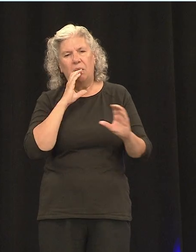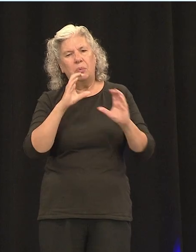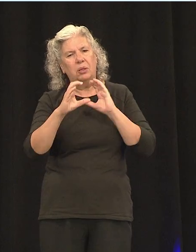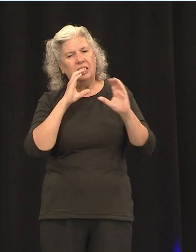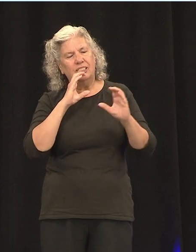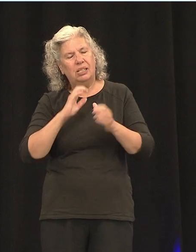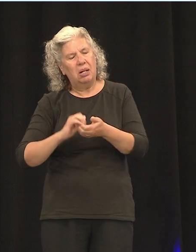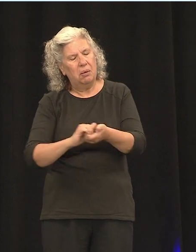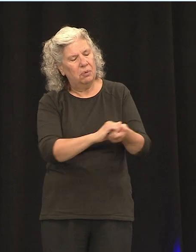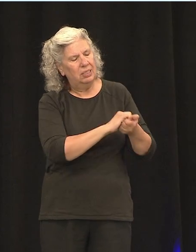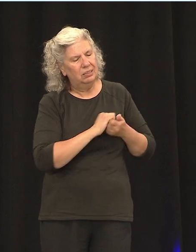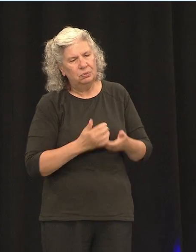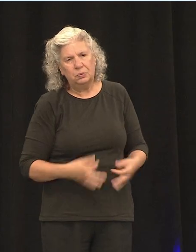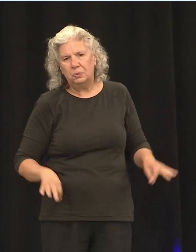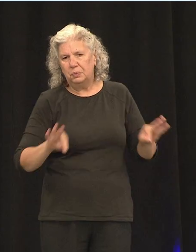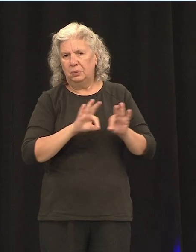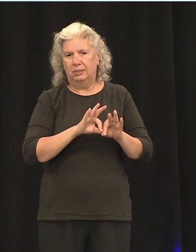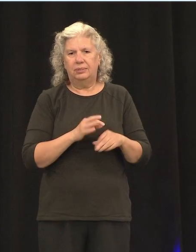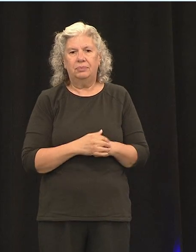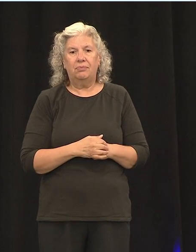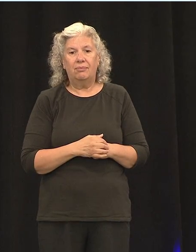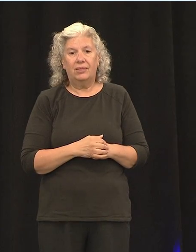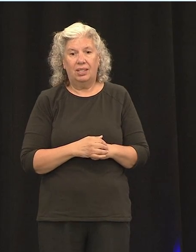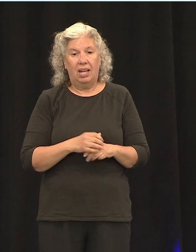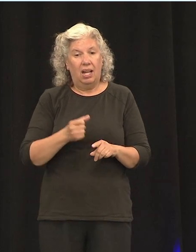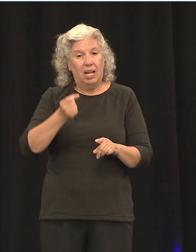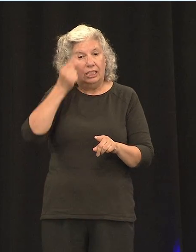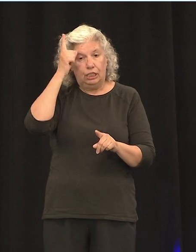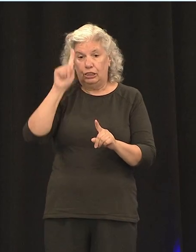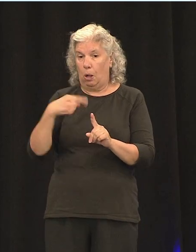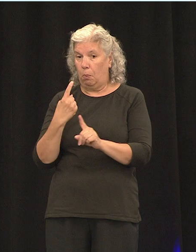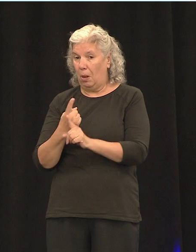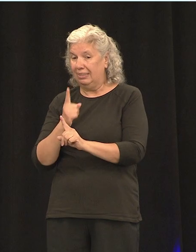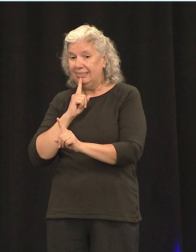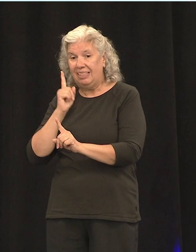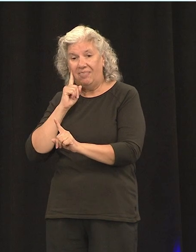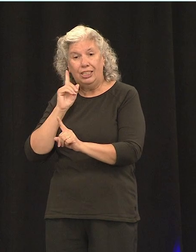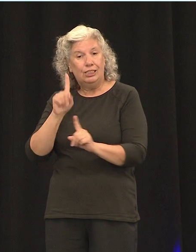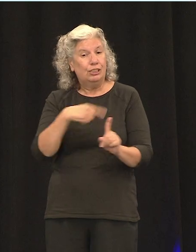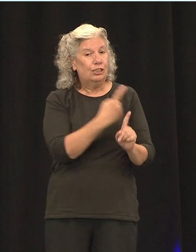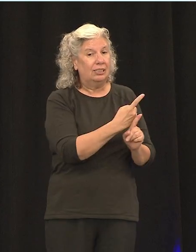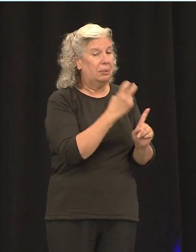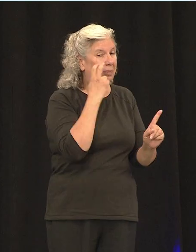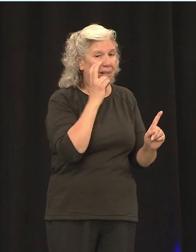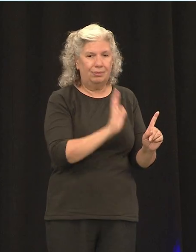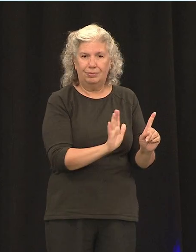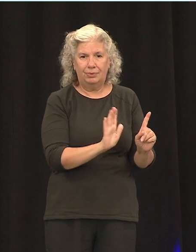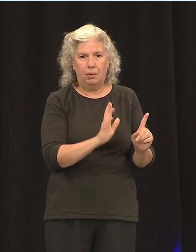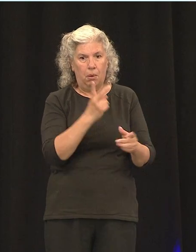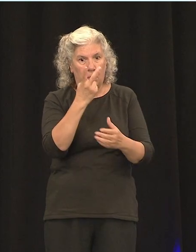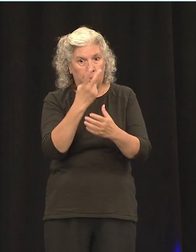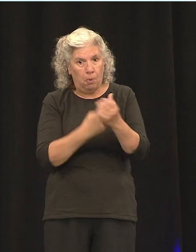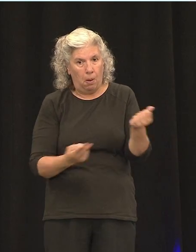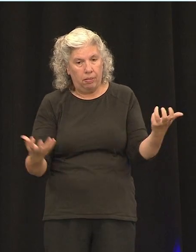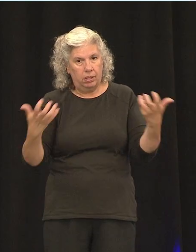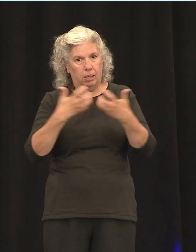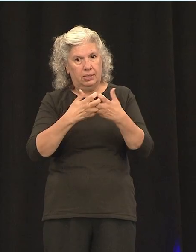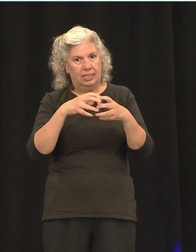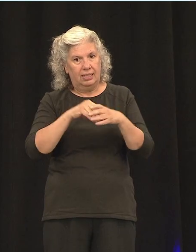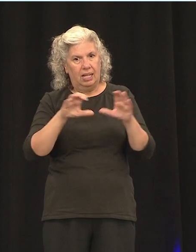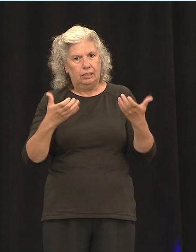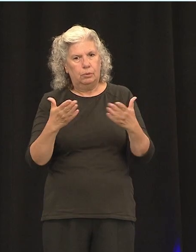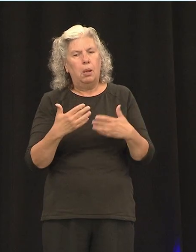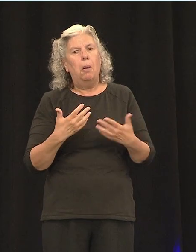And understanding that it's not just deafness and blindness, but the combination of those two things in the classroom can make a really big impact on a